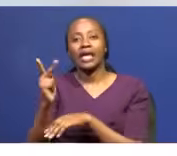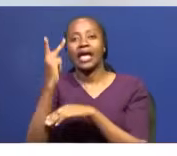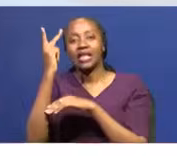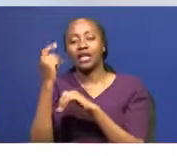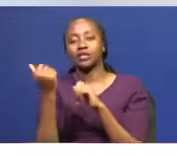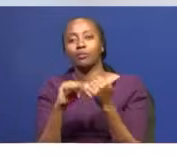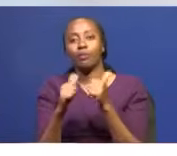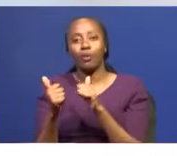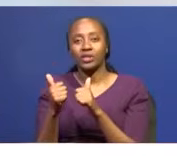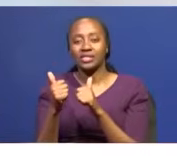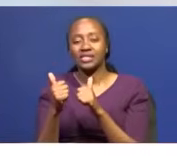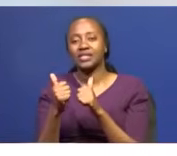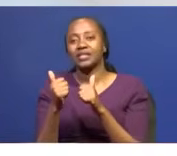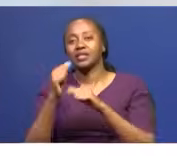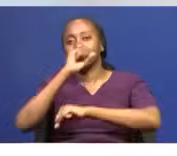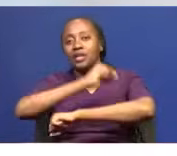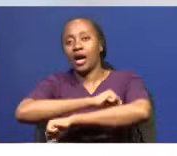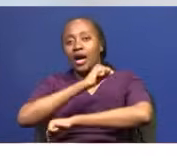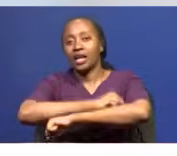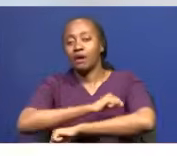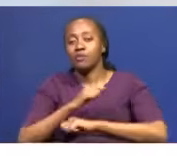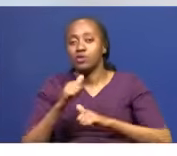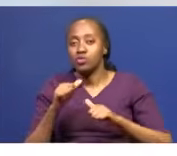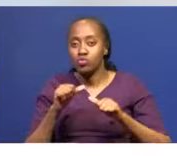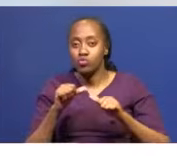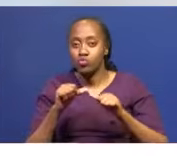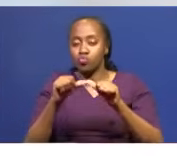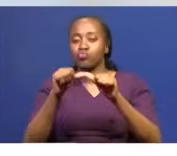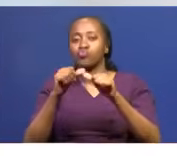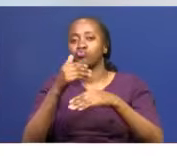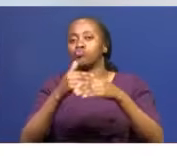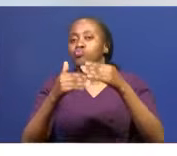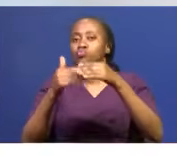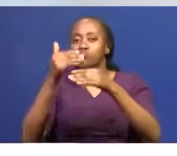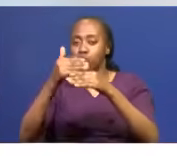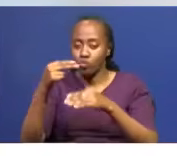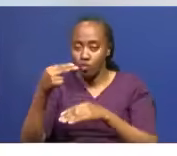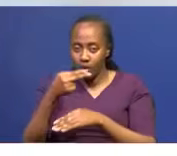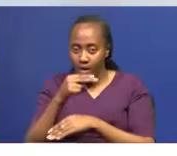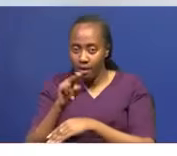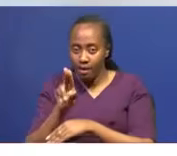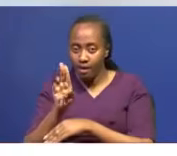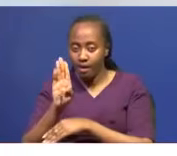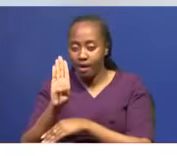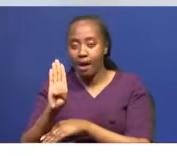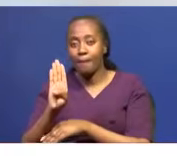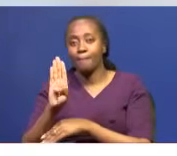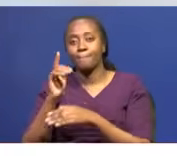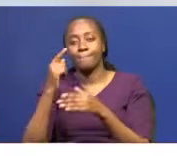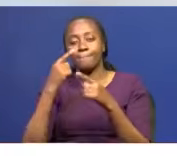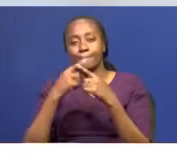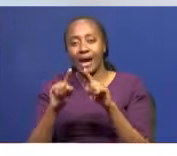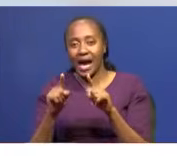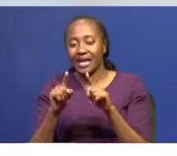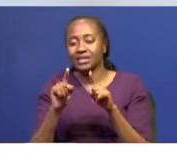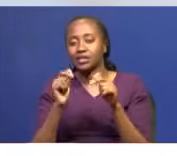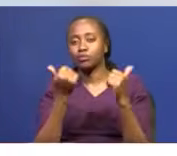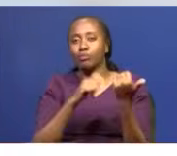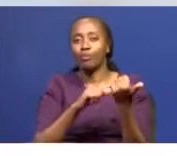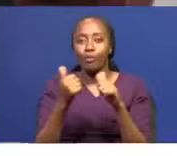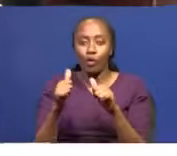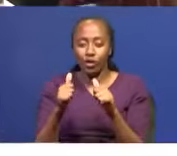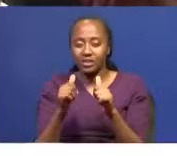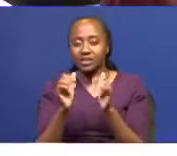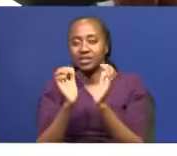Academy that is building sports hubs across the country. The sports ministry is building